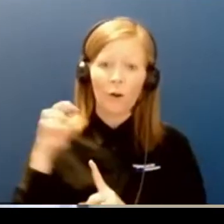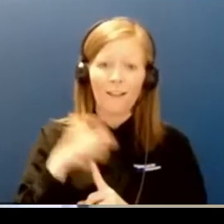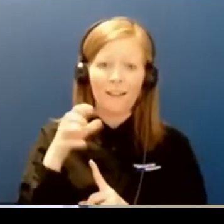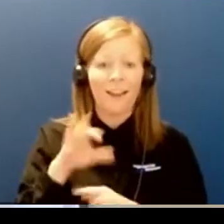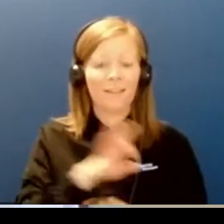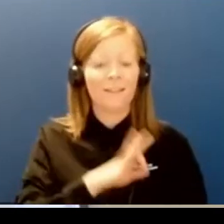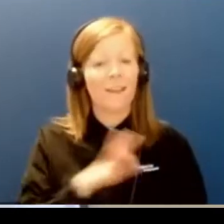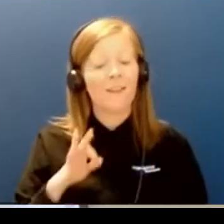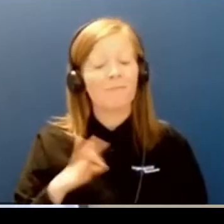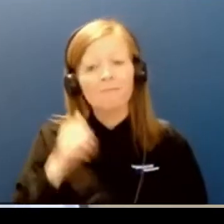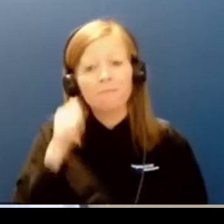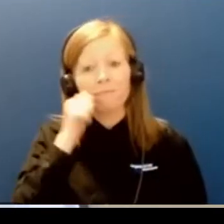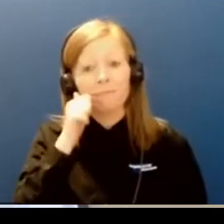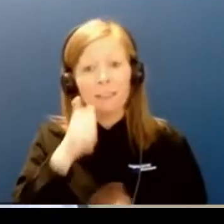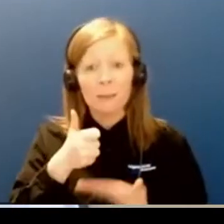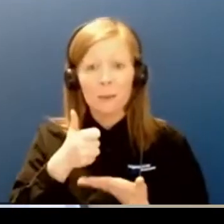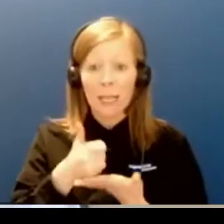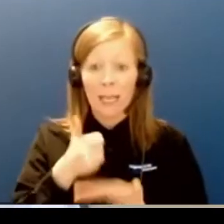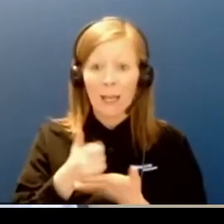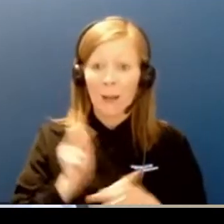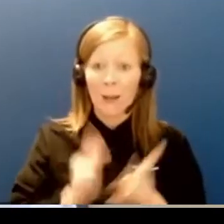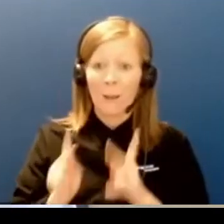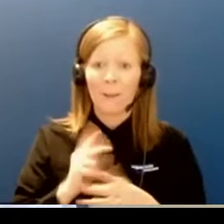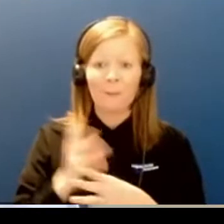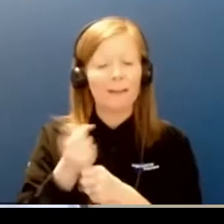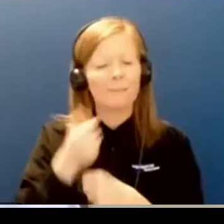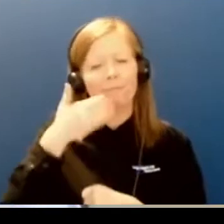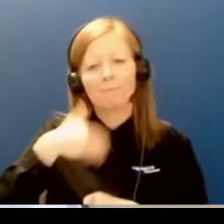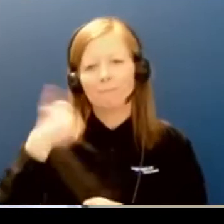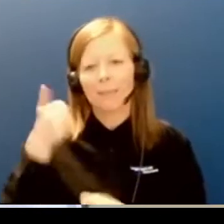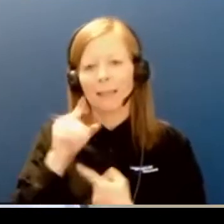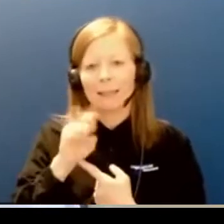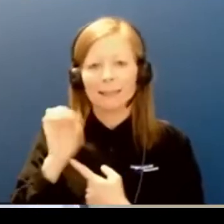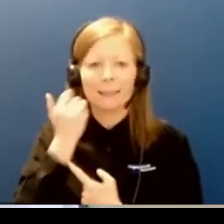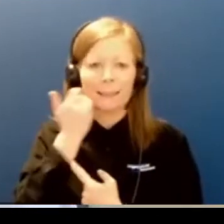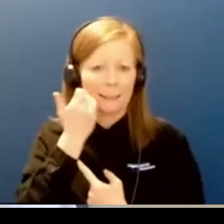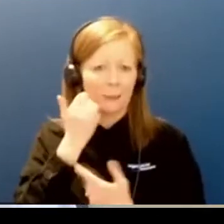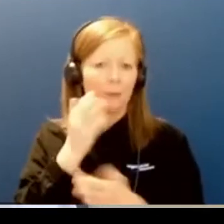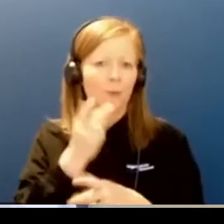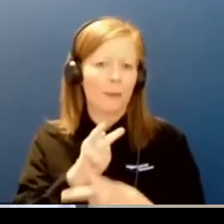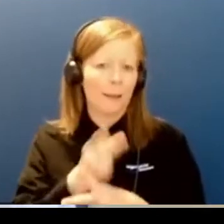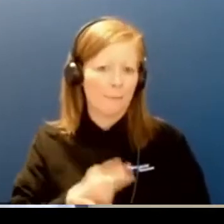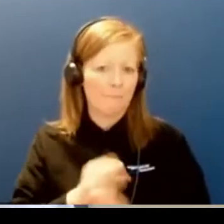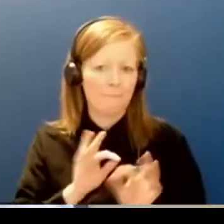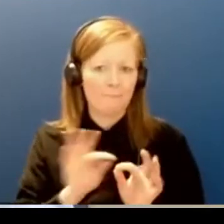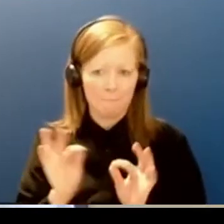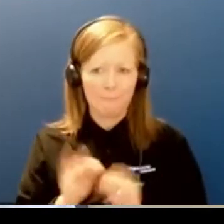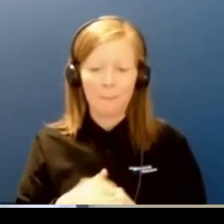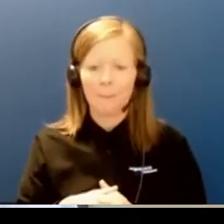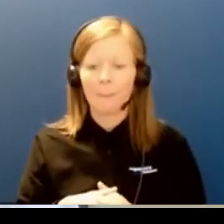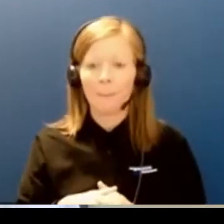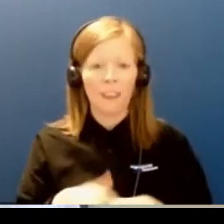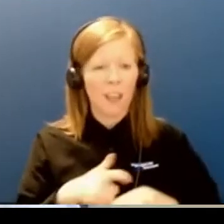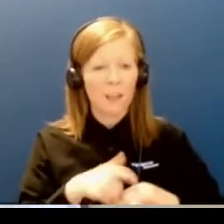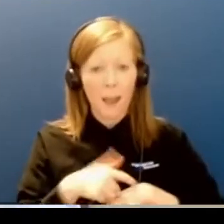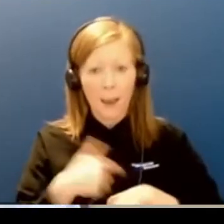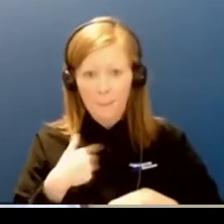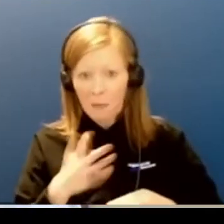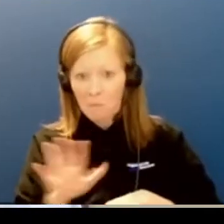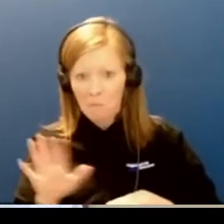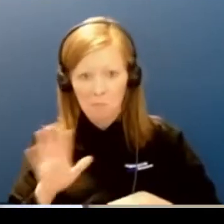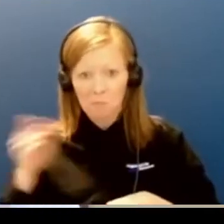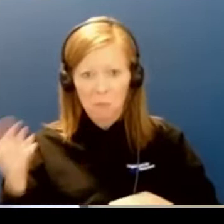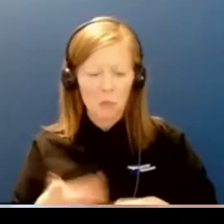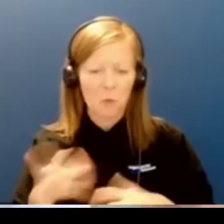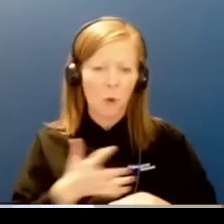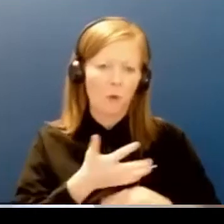patients receive the very best dental care available. So I don't want to take any more of the time introducing,